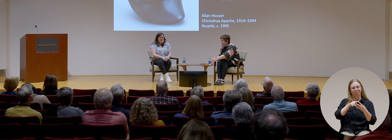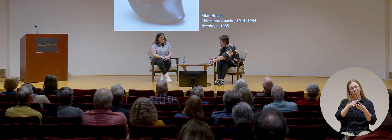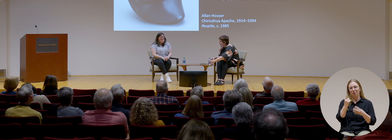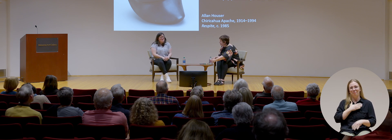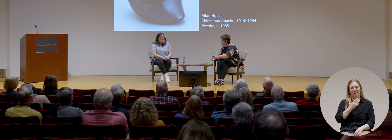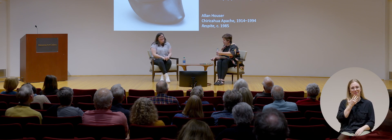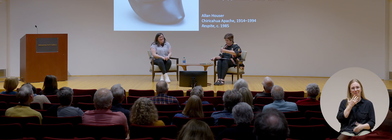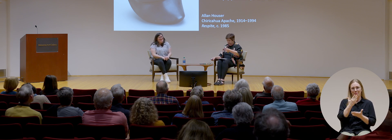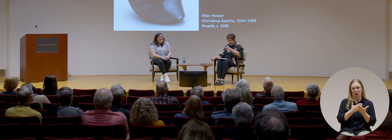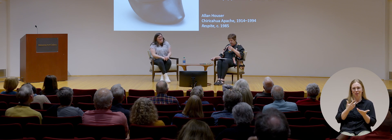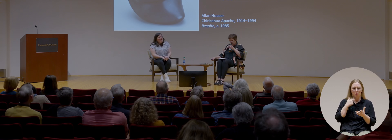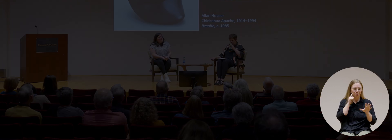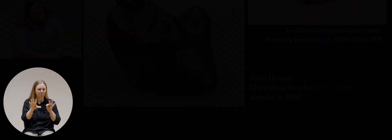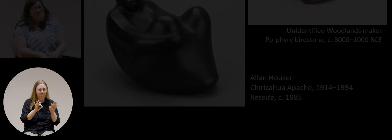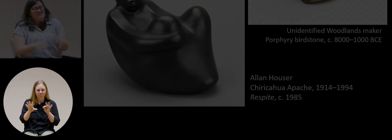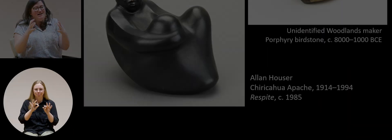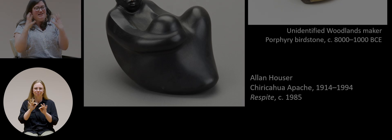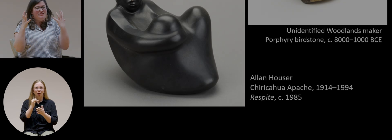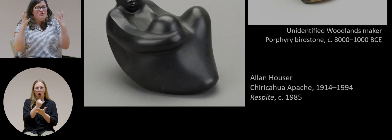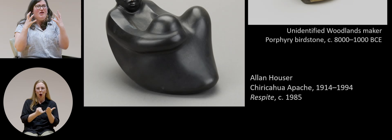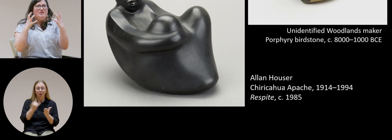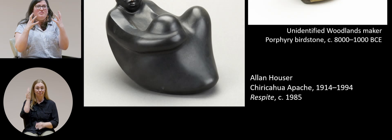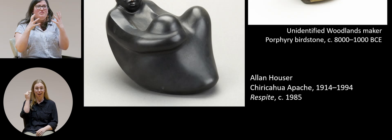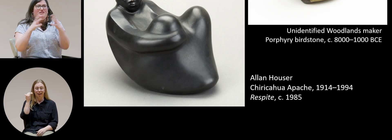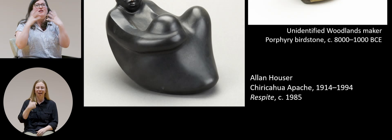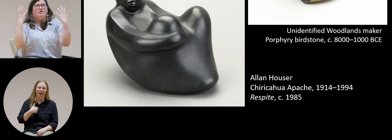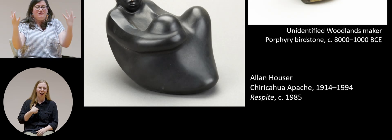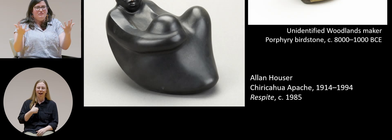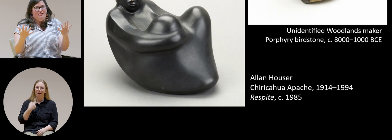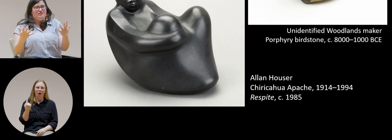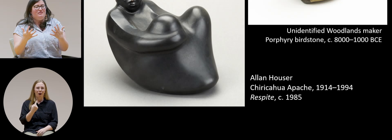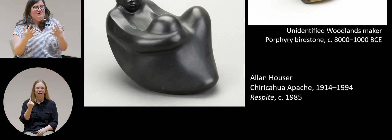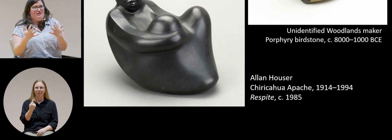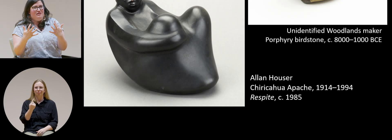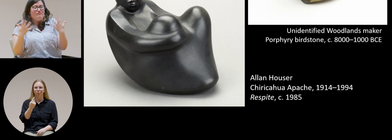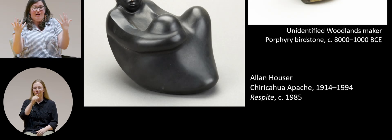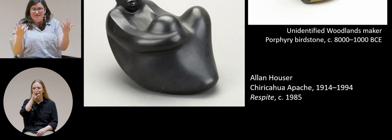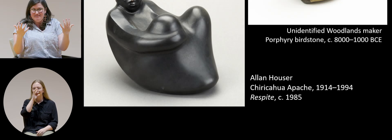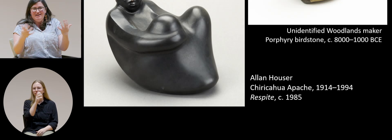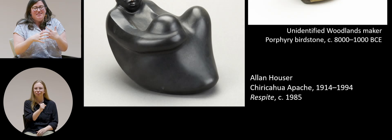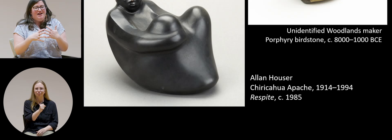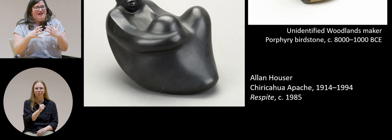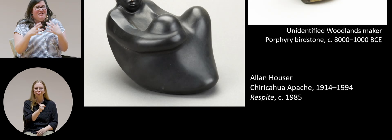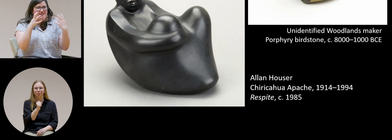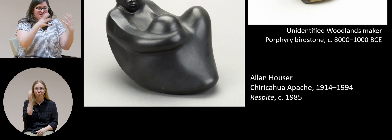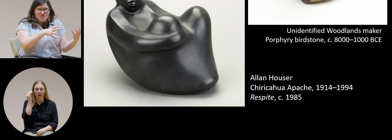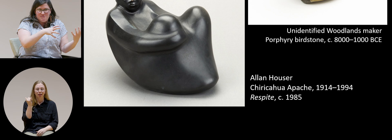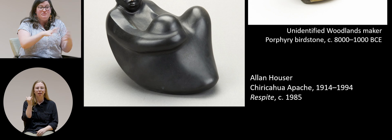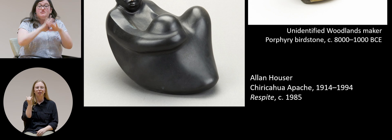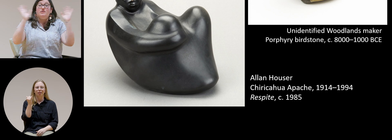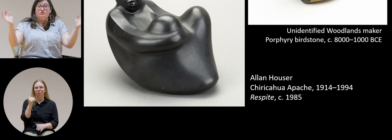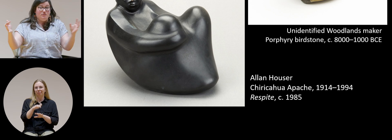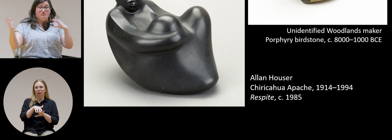favorites to work on because I am enamored with the fact that